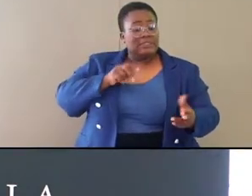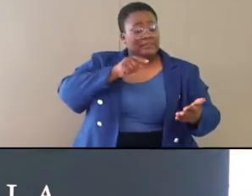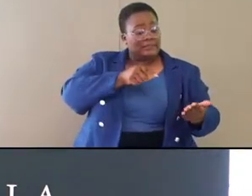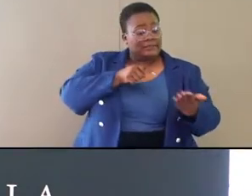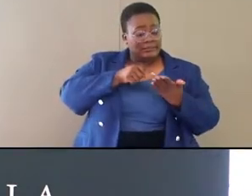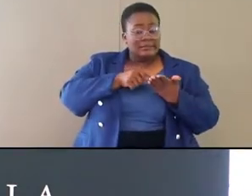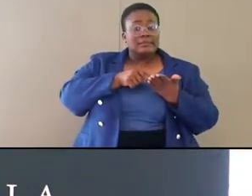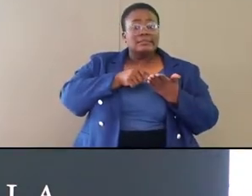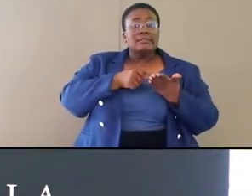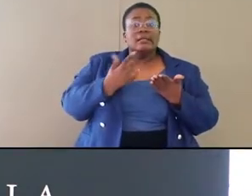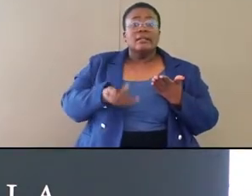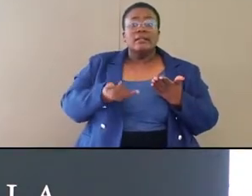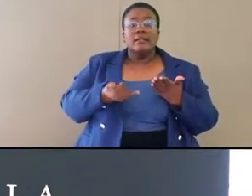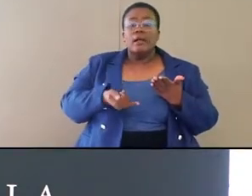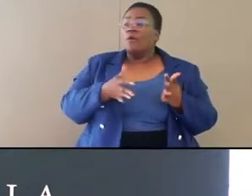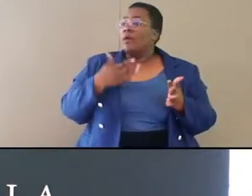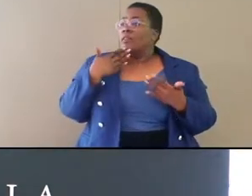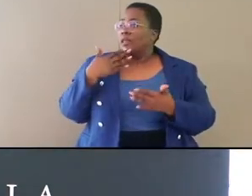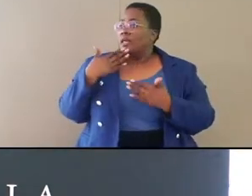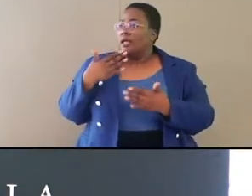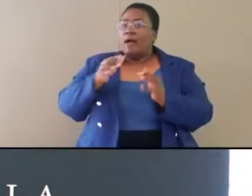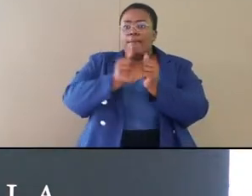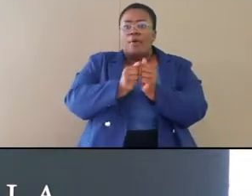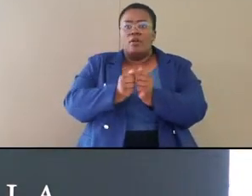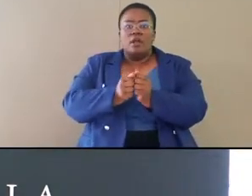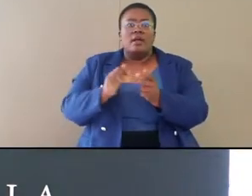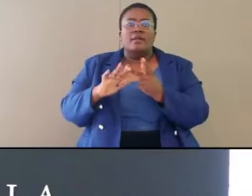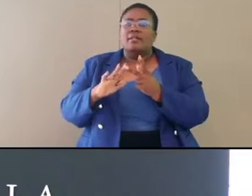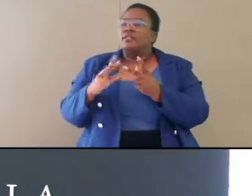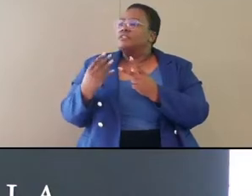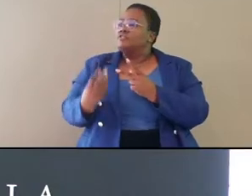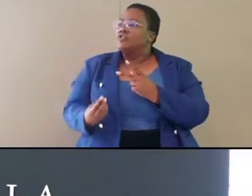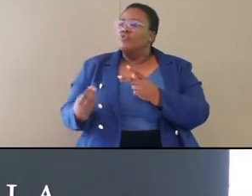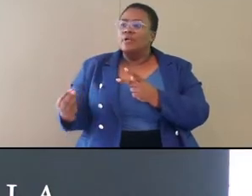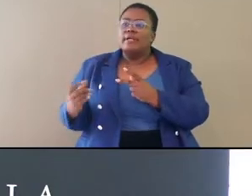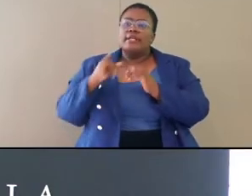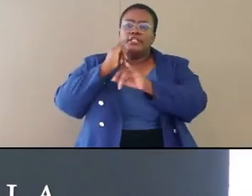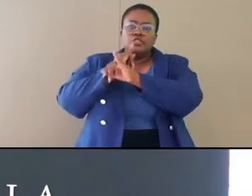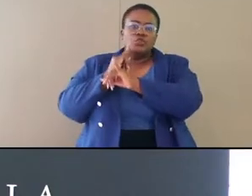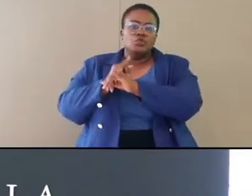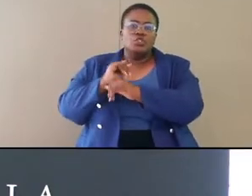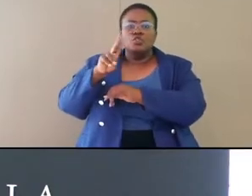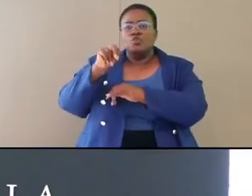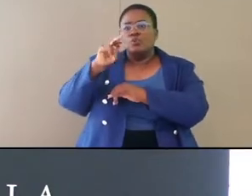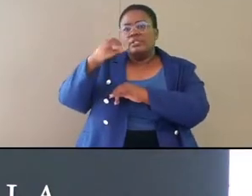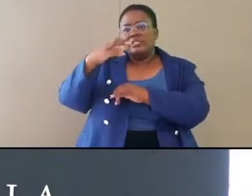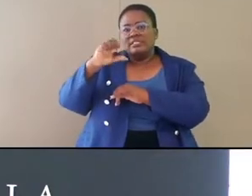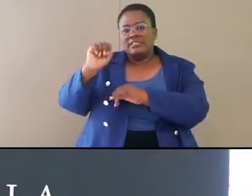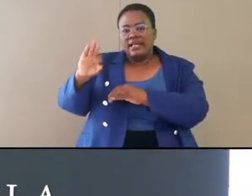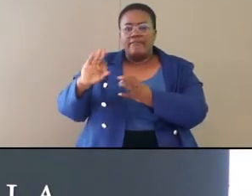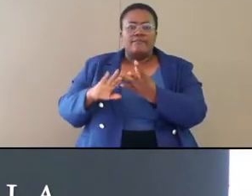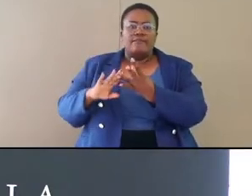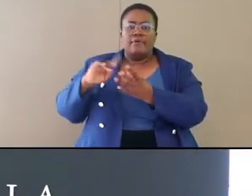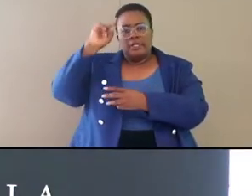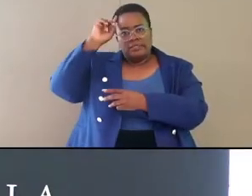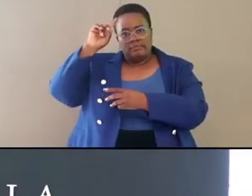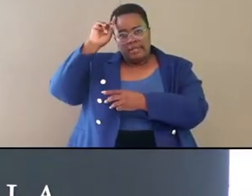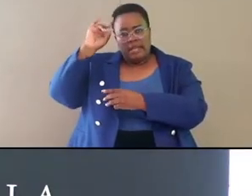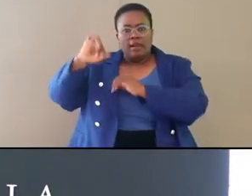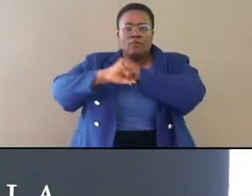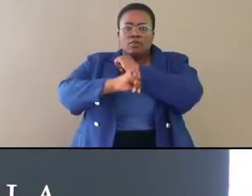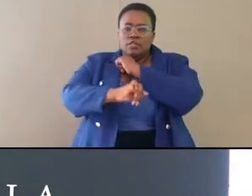said right now. I thank our partners, the Children's Institute, UNICEF, and Nelson Mandela Foundation for